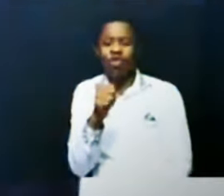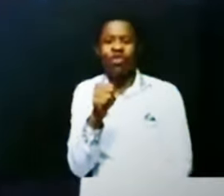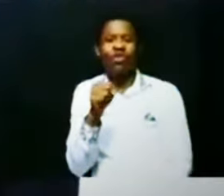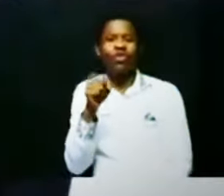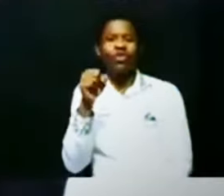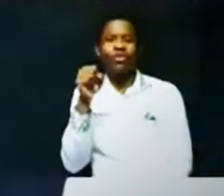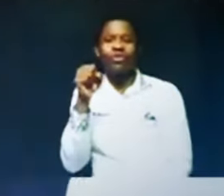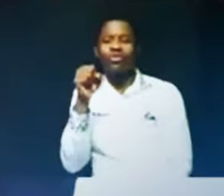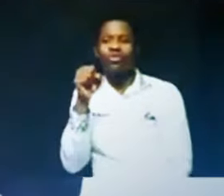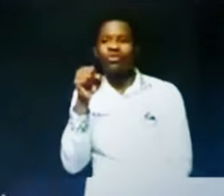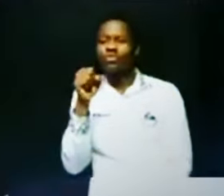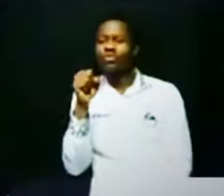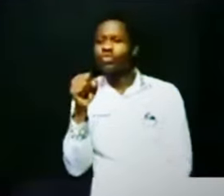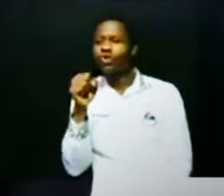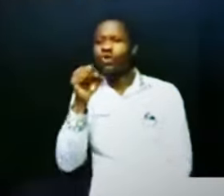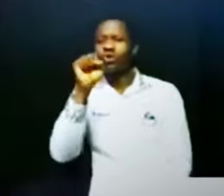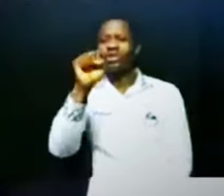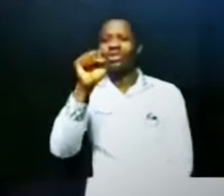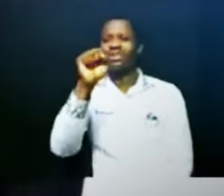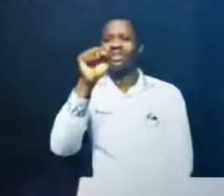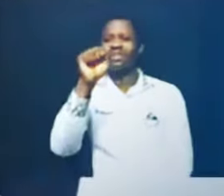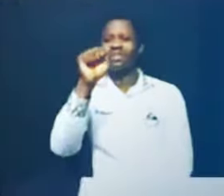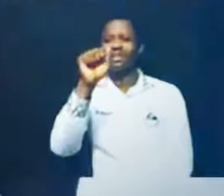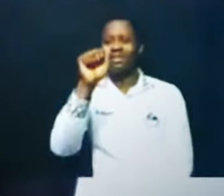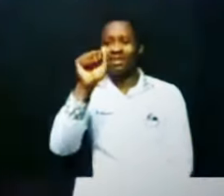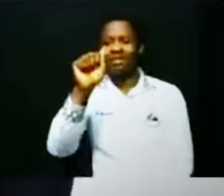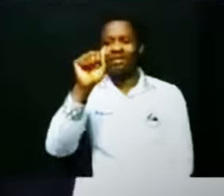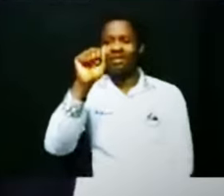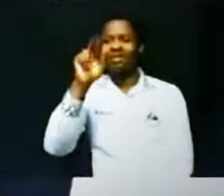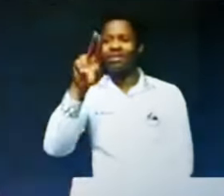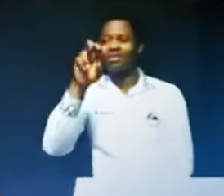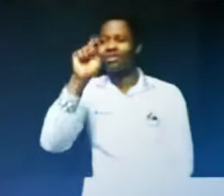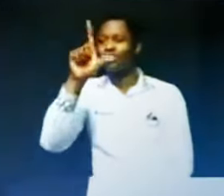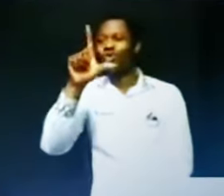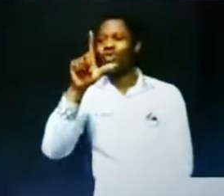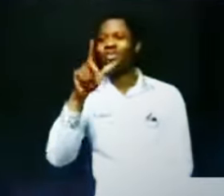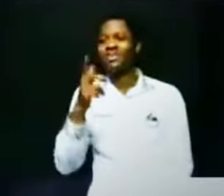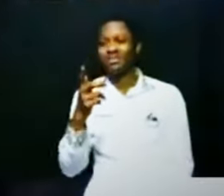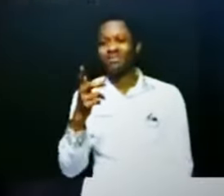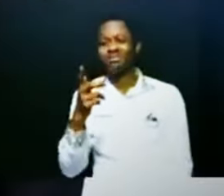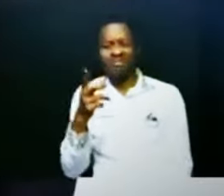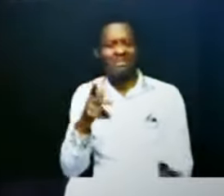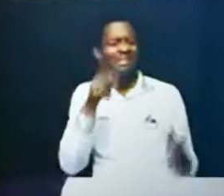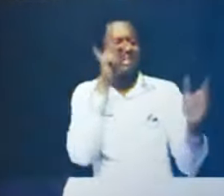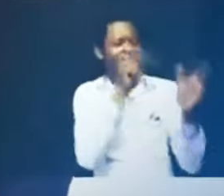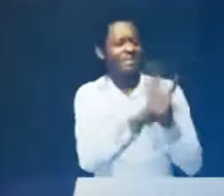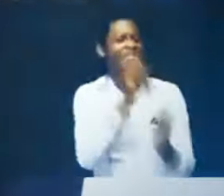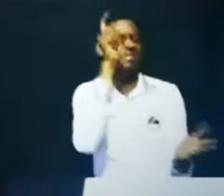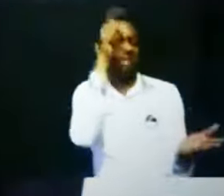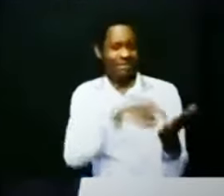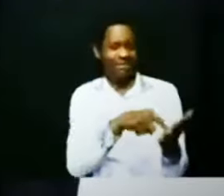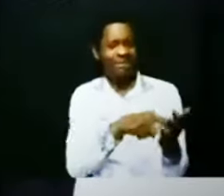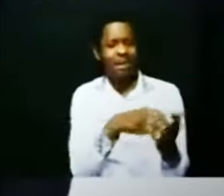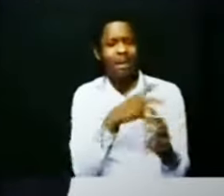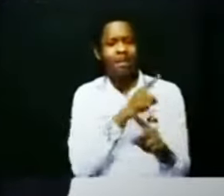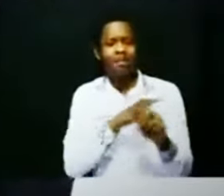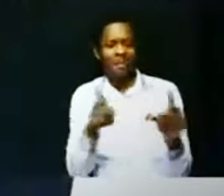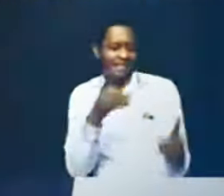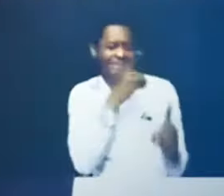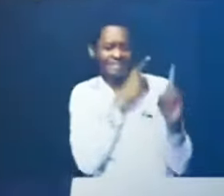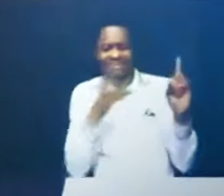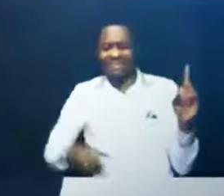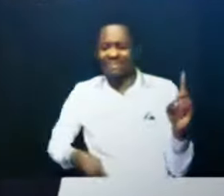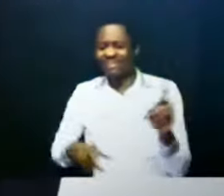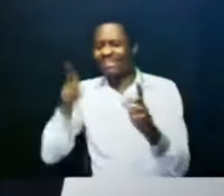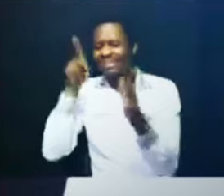of thousands. Na ema wori gro no waje won ho so se Saul ekum apem na David ekum empem